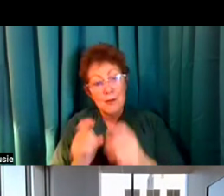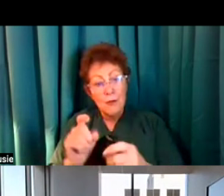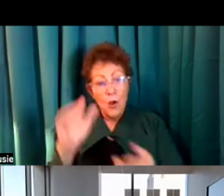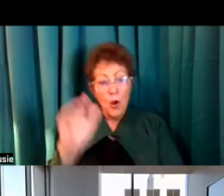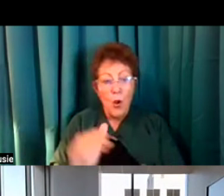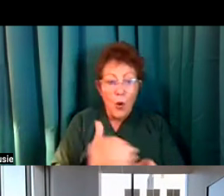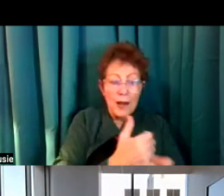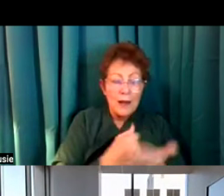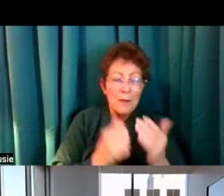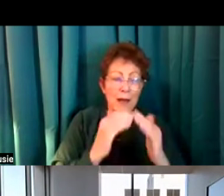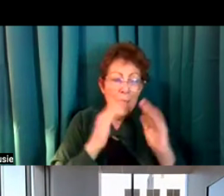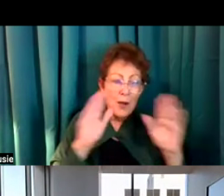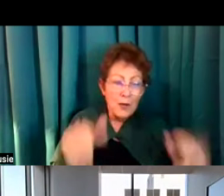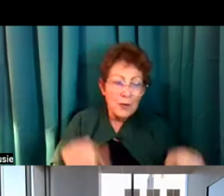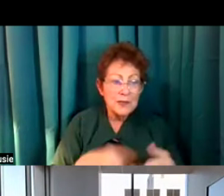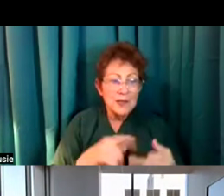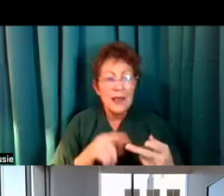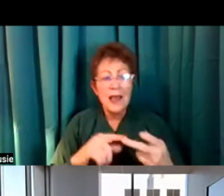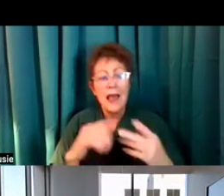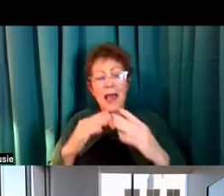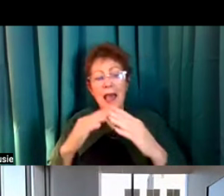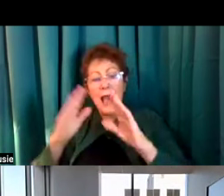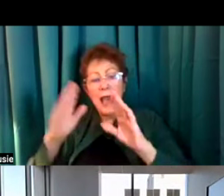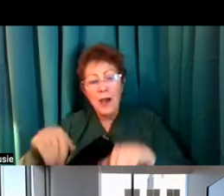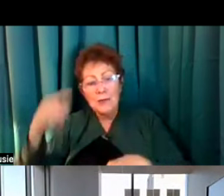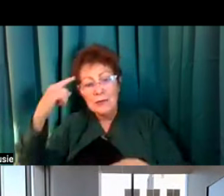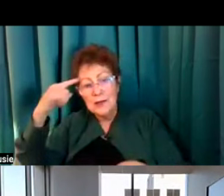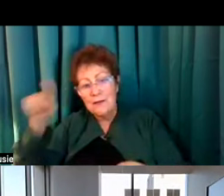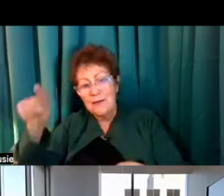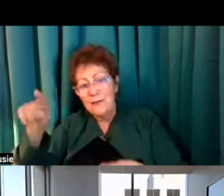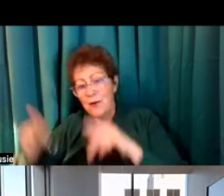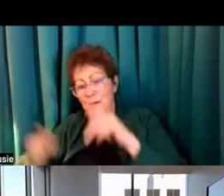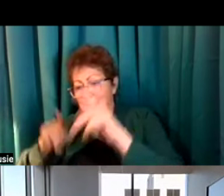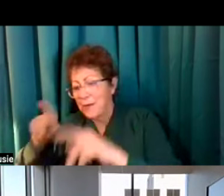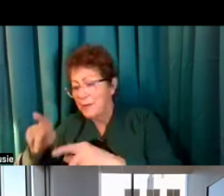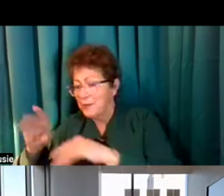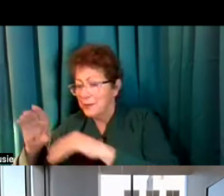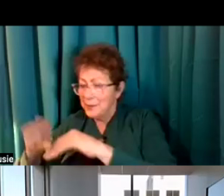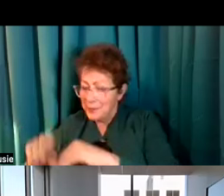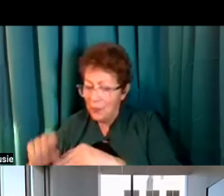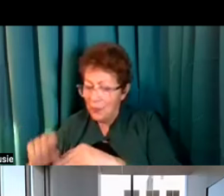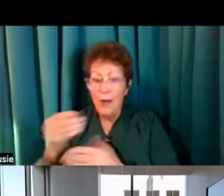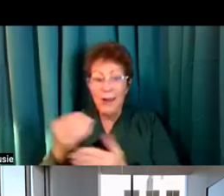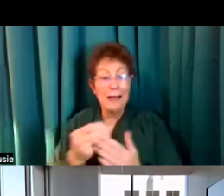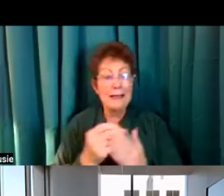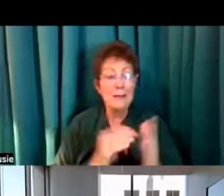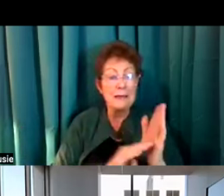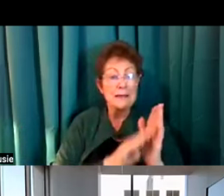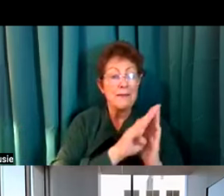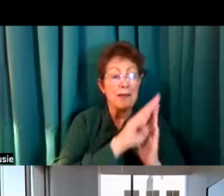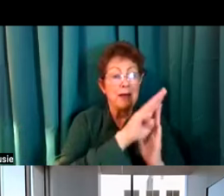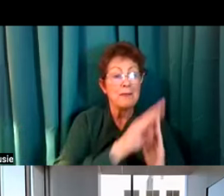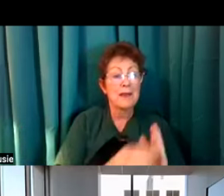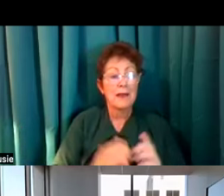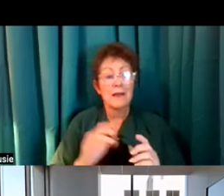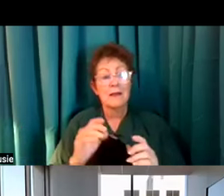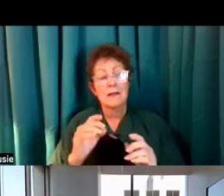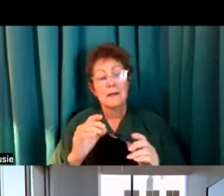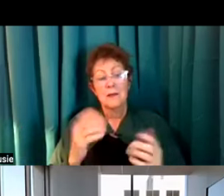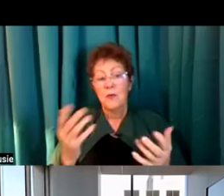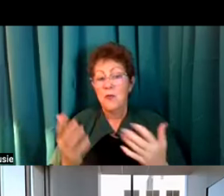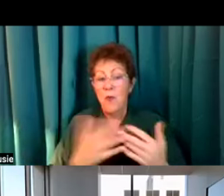housing or housing to low-income individuals, or promoting economic development, mitigating climate change, whatever the